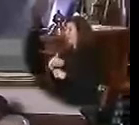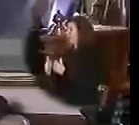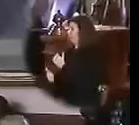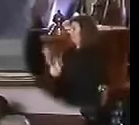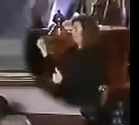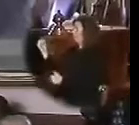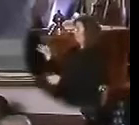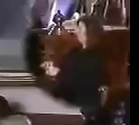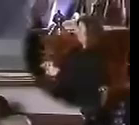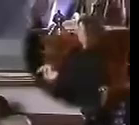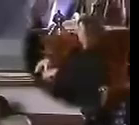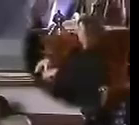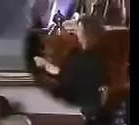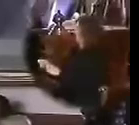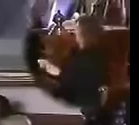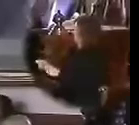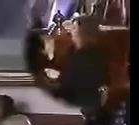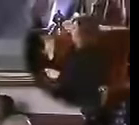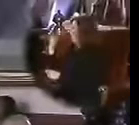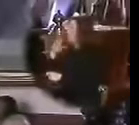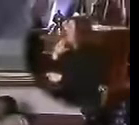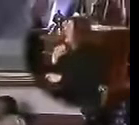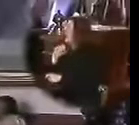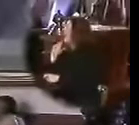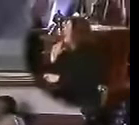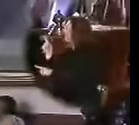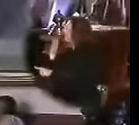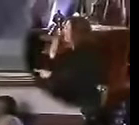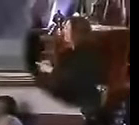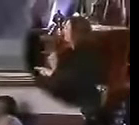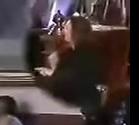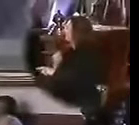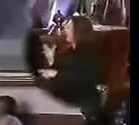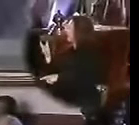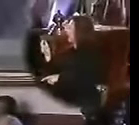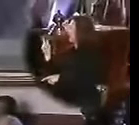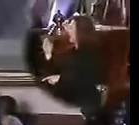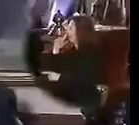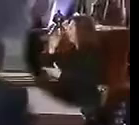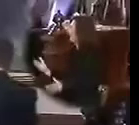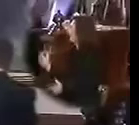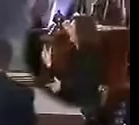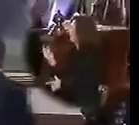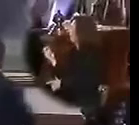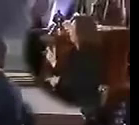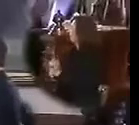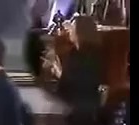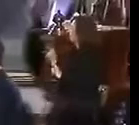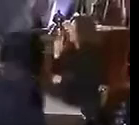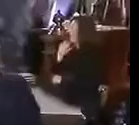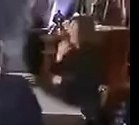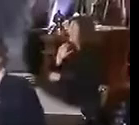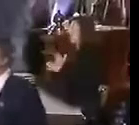rule? You know, the average age of the Senate, by the way, and thanks to Senator Hager for bringing it down a bit, is 54. I